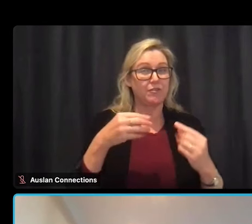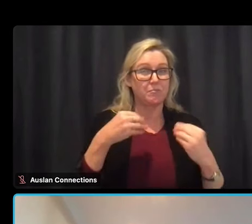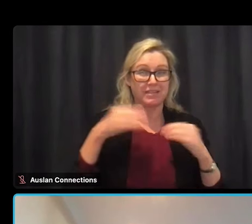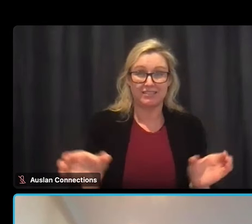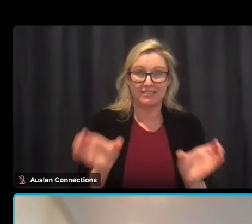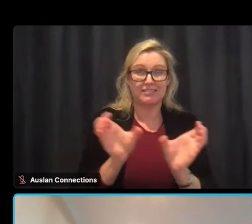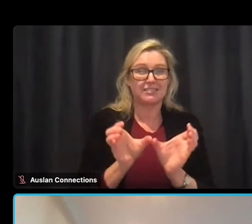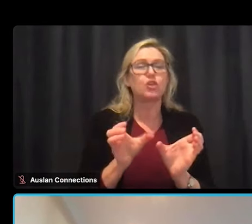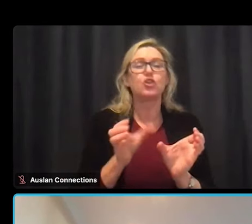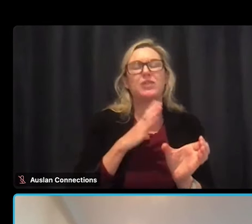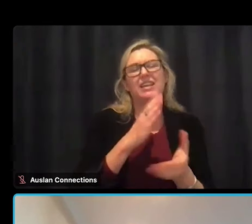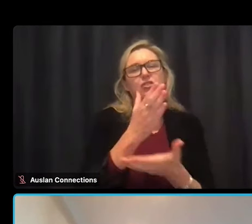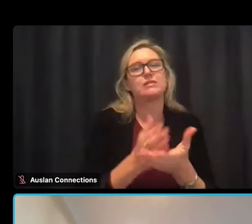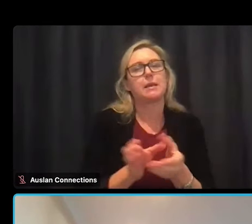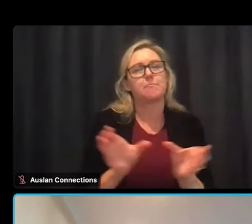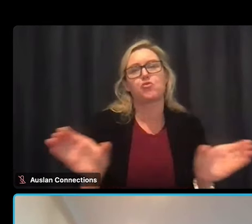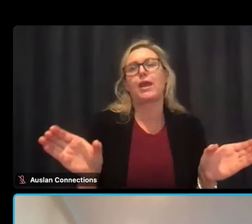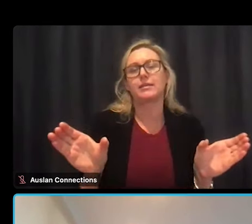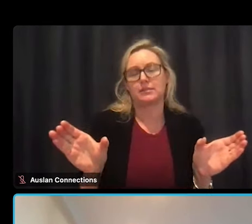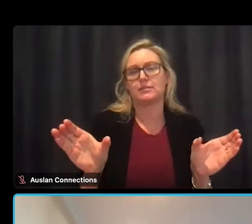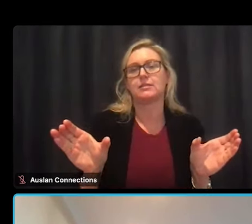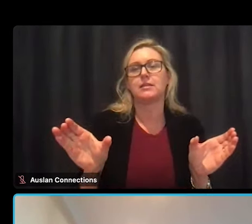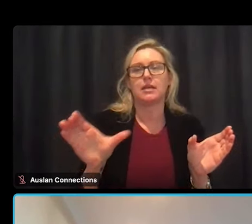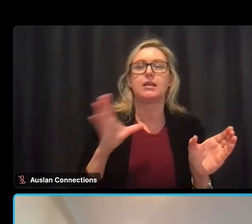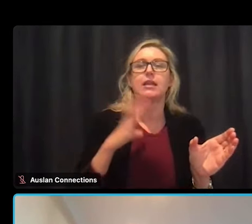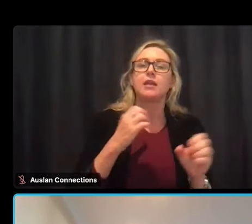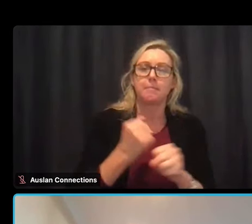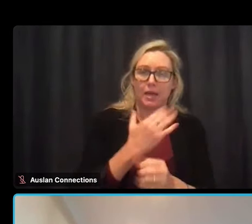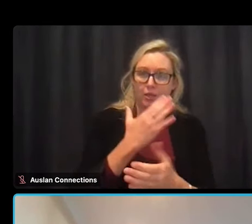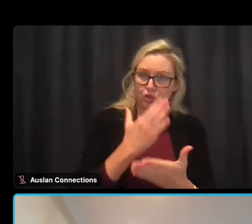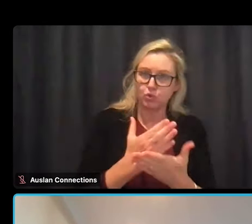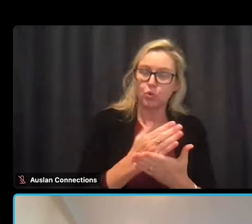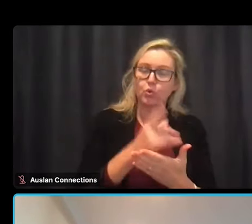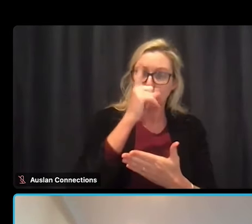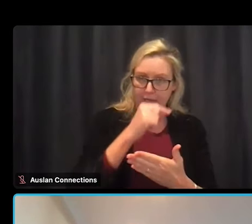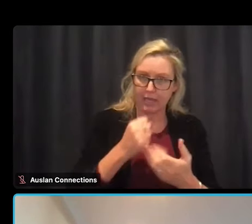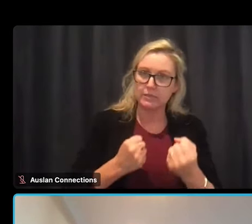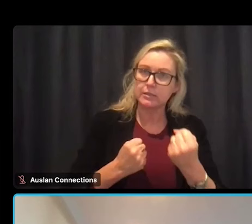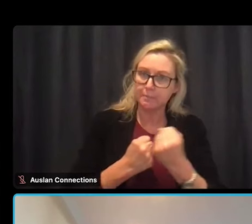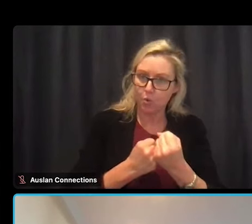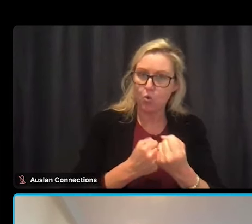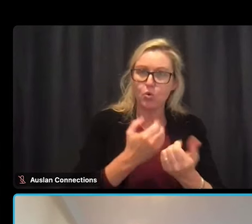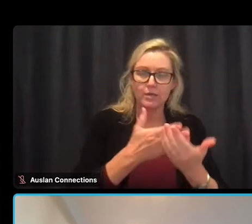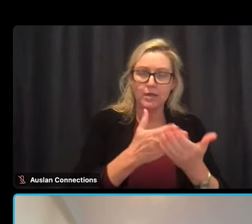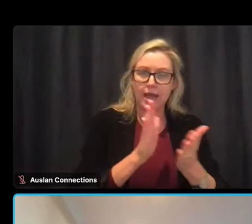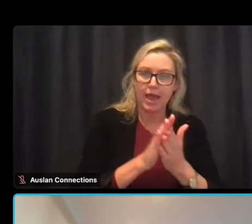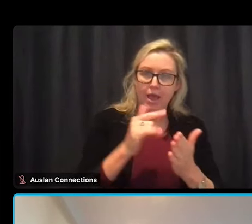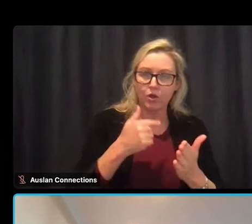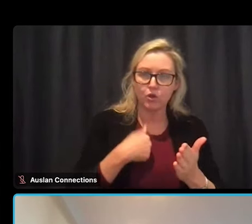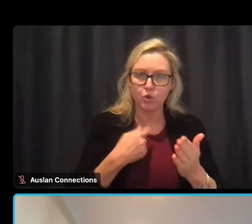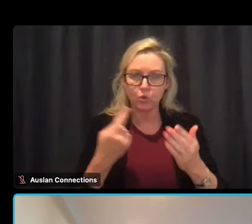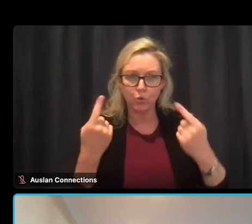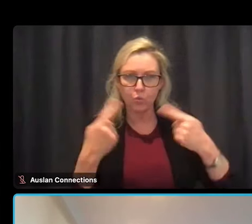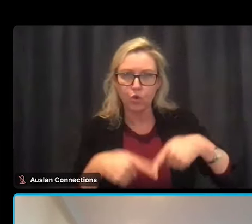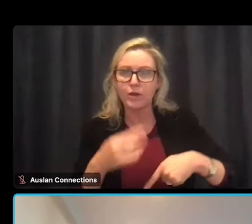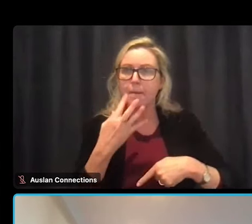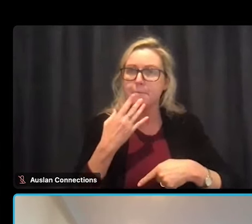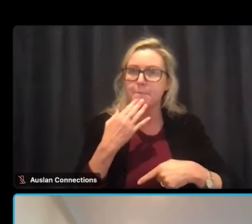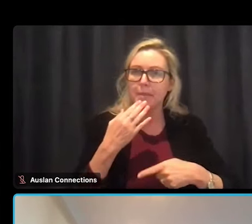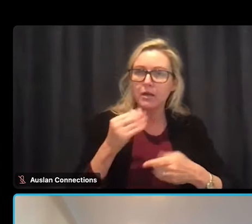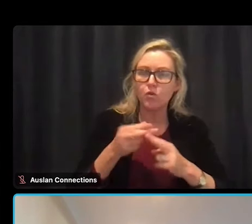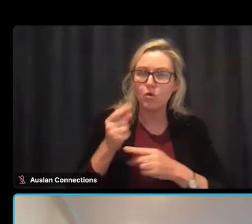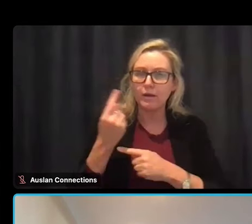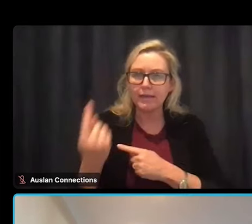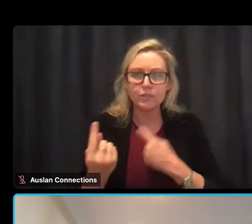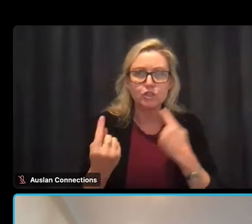it, and you need to make it supportable how you're allocating between one NAPS ID and the other